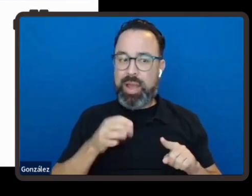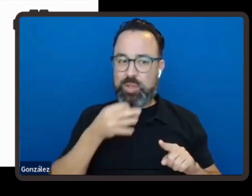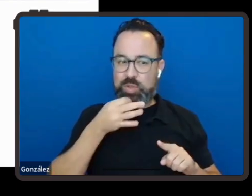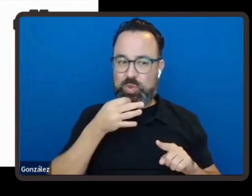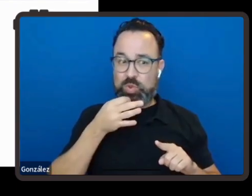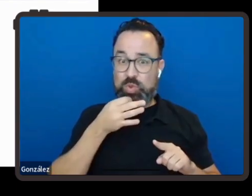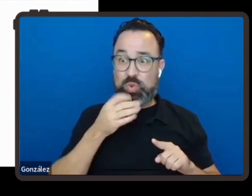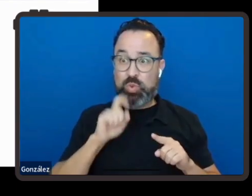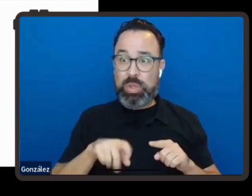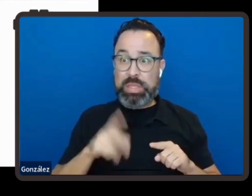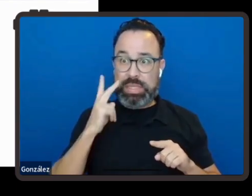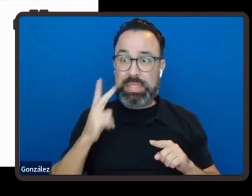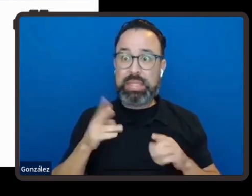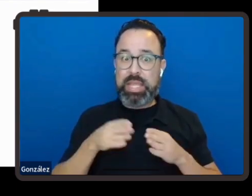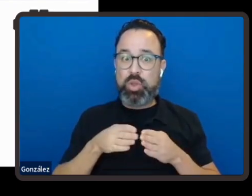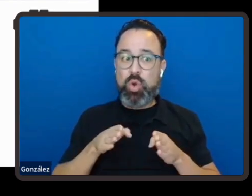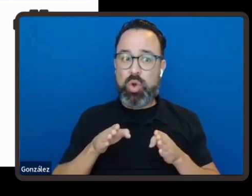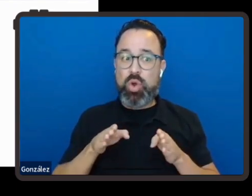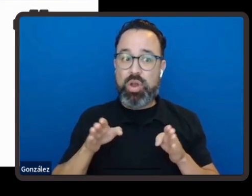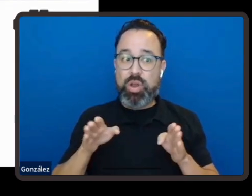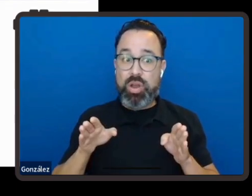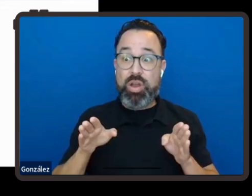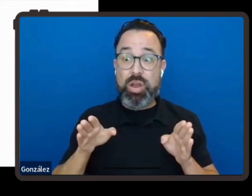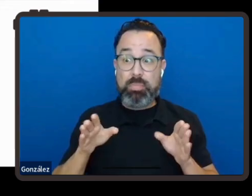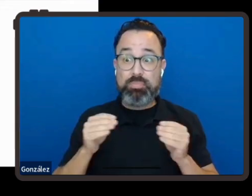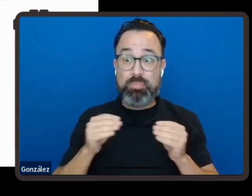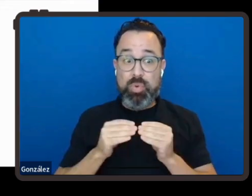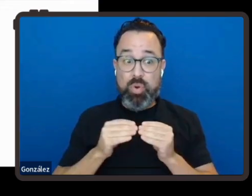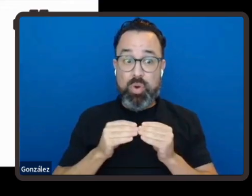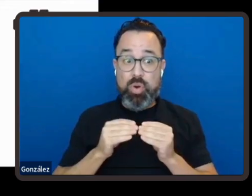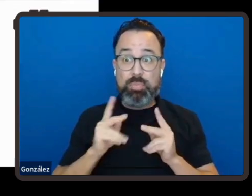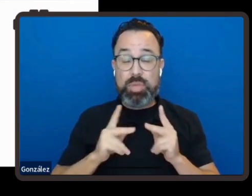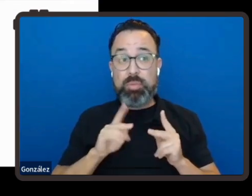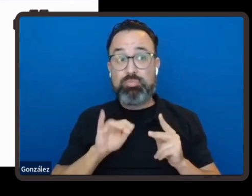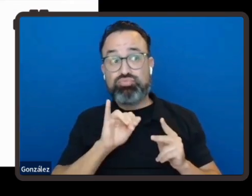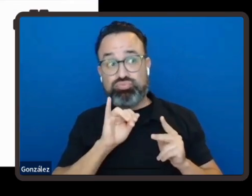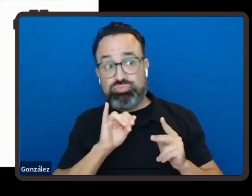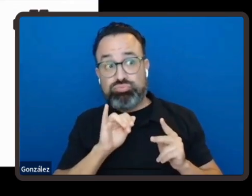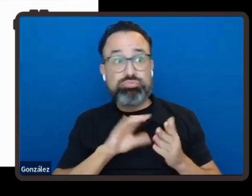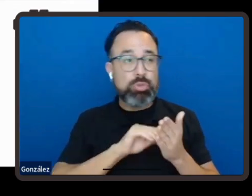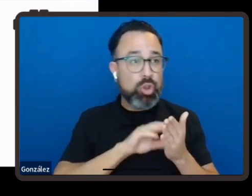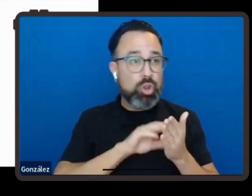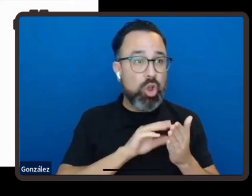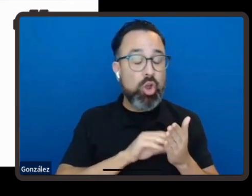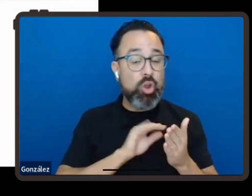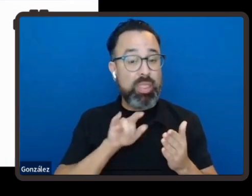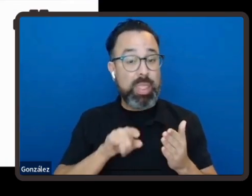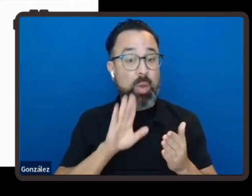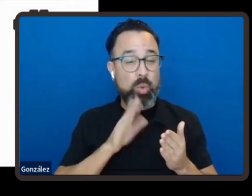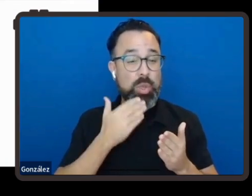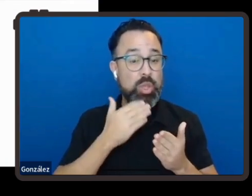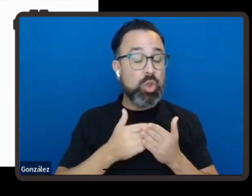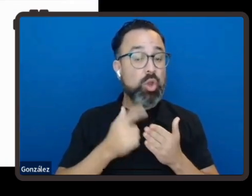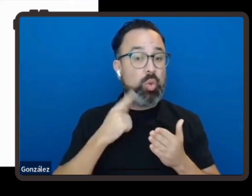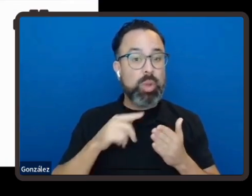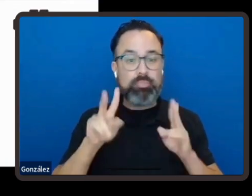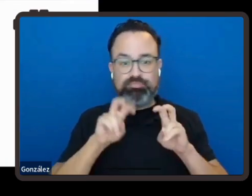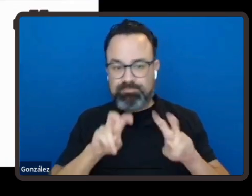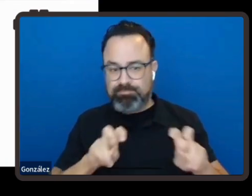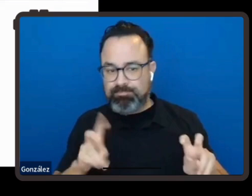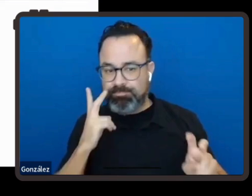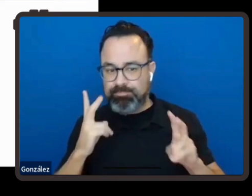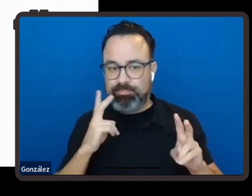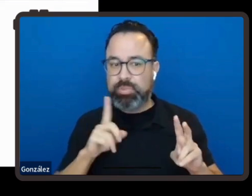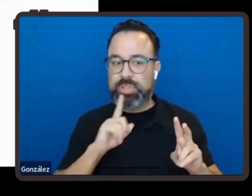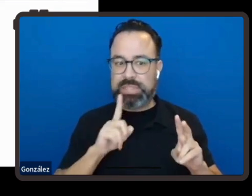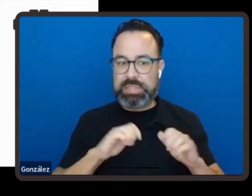that are to do with bone. And I think that, you know, this is going to be a good one to explore and look into for bone health. This will certainly